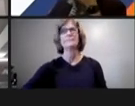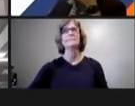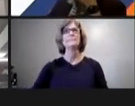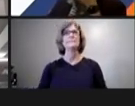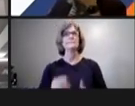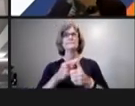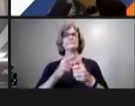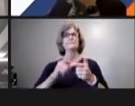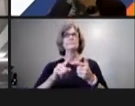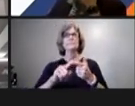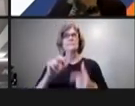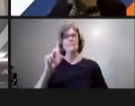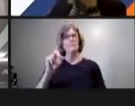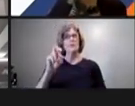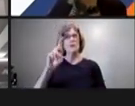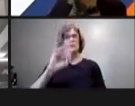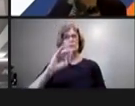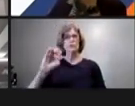Dr. Jamil Bay.